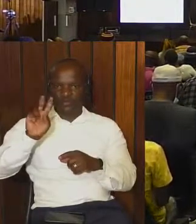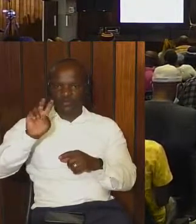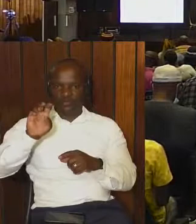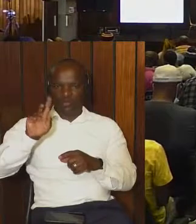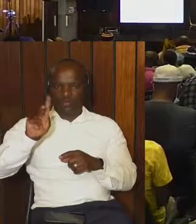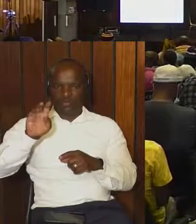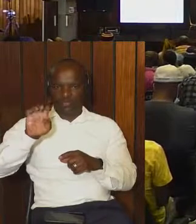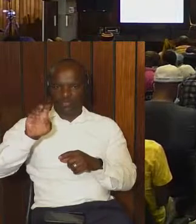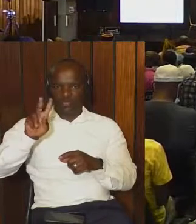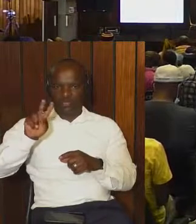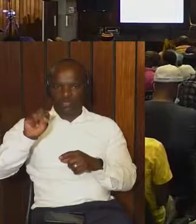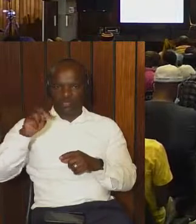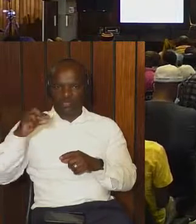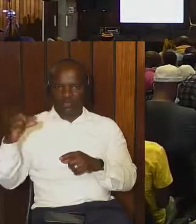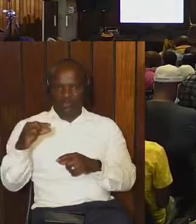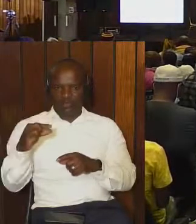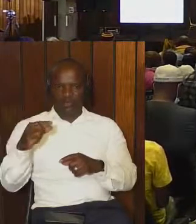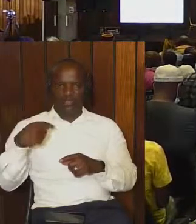Ke tlo bua ka tsela.